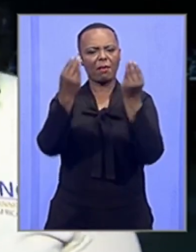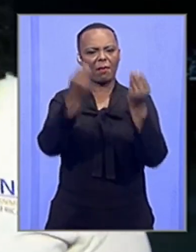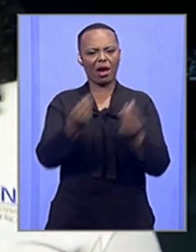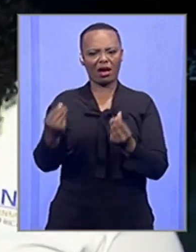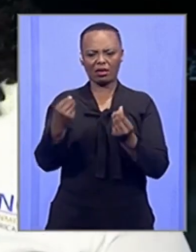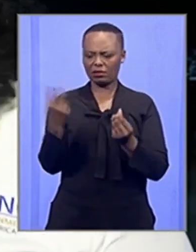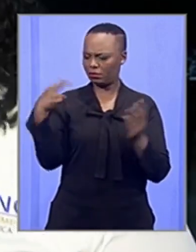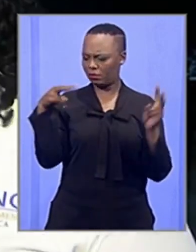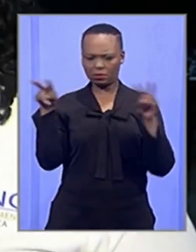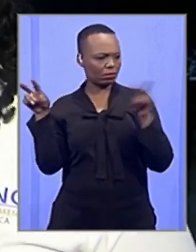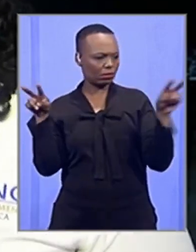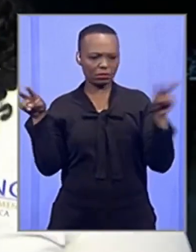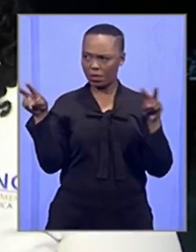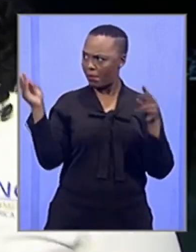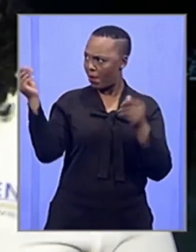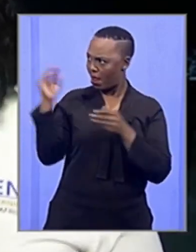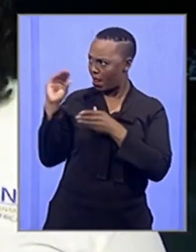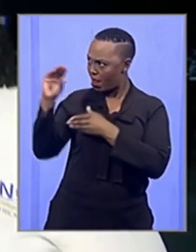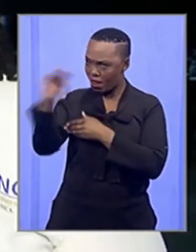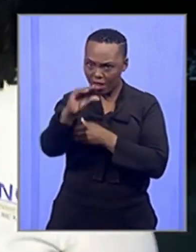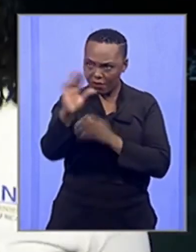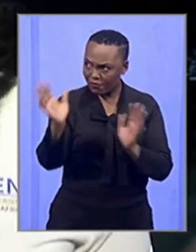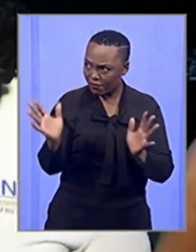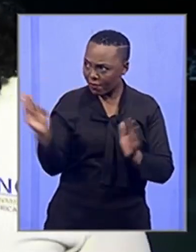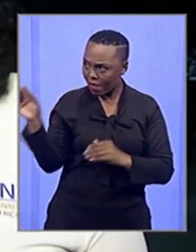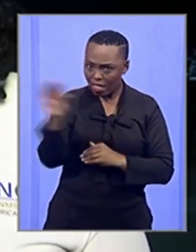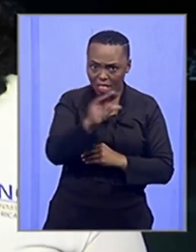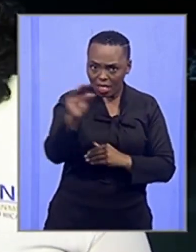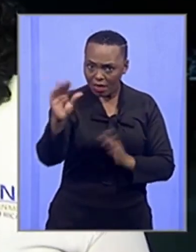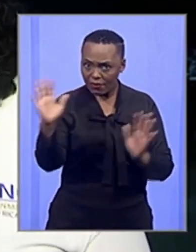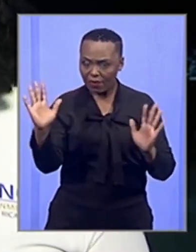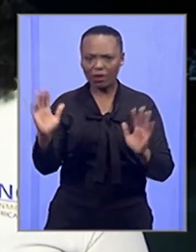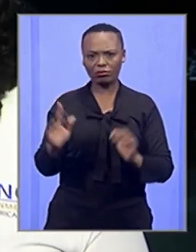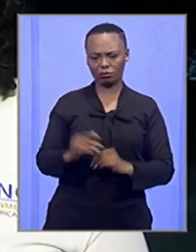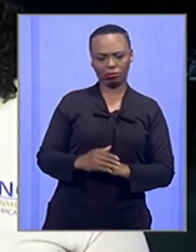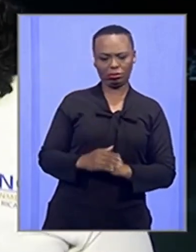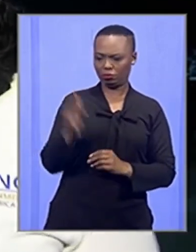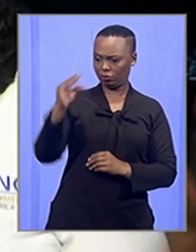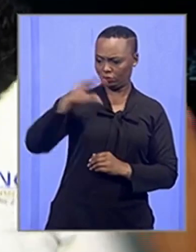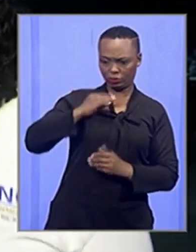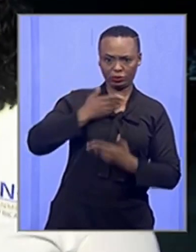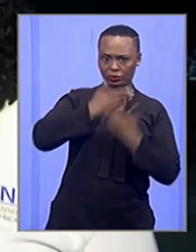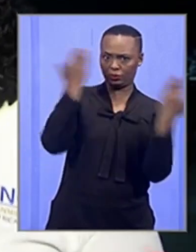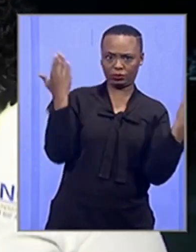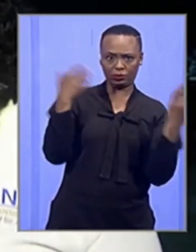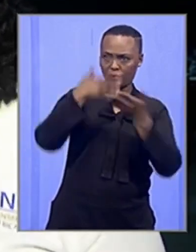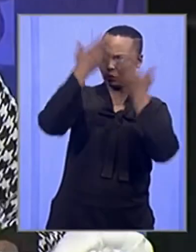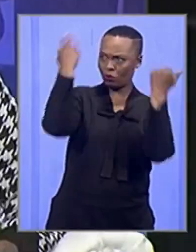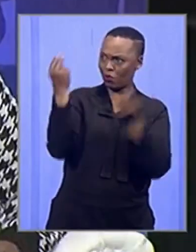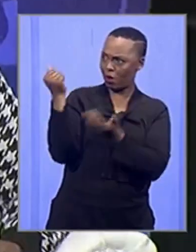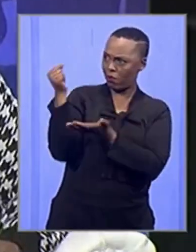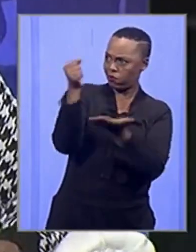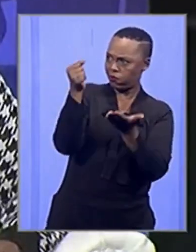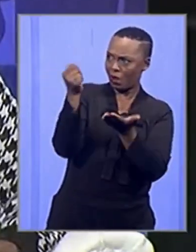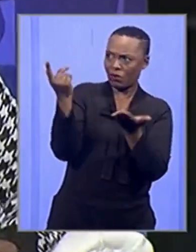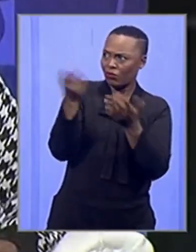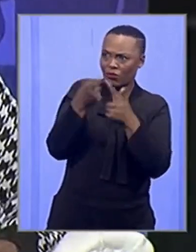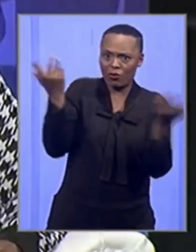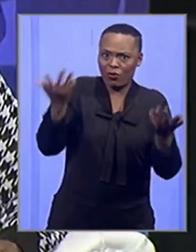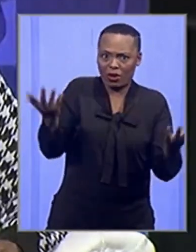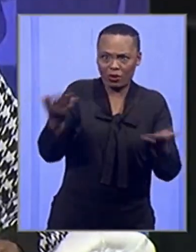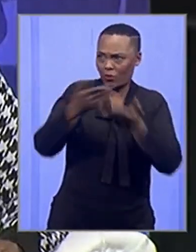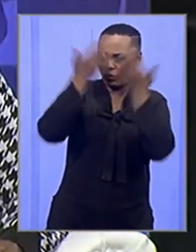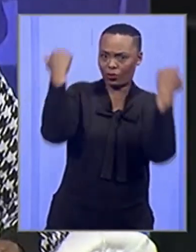each other, have you received money? And most of us, none of us have received the money that they talk of. So we don't know where this money is. Maikemišetšo a